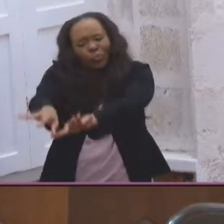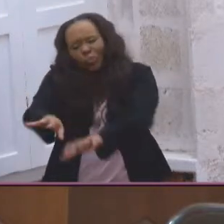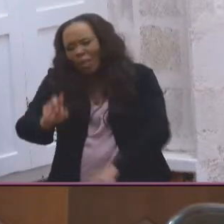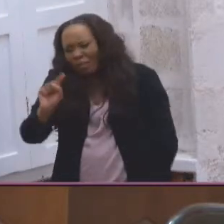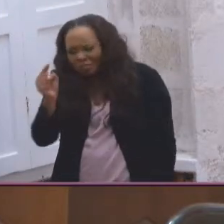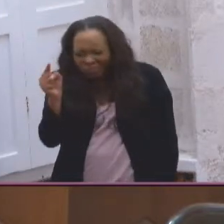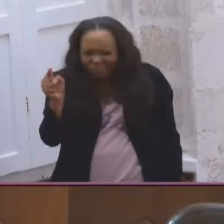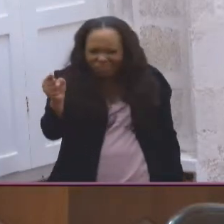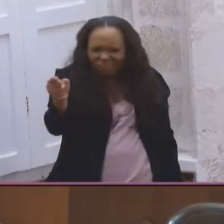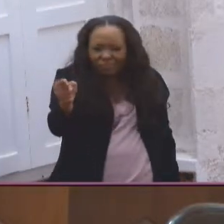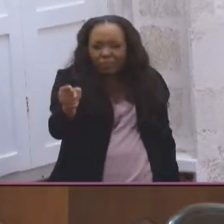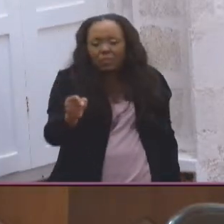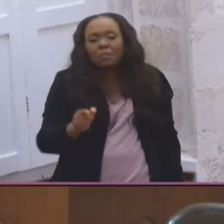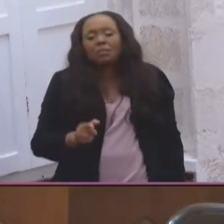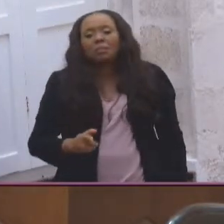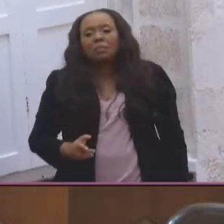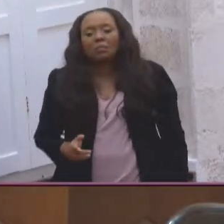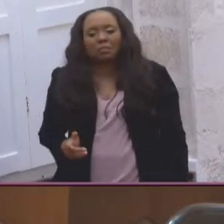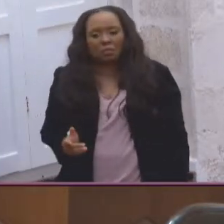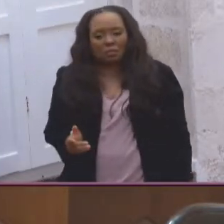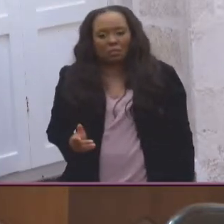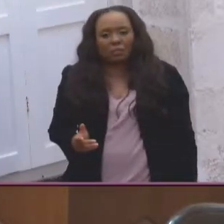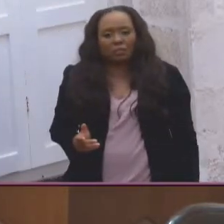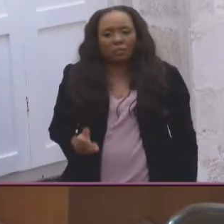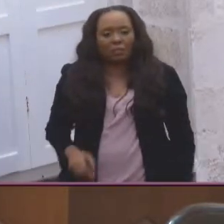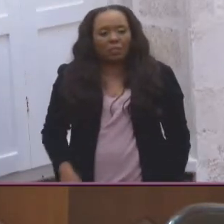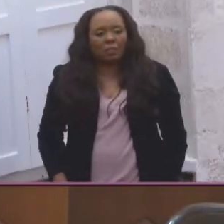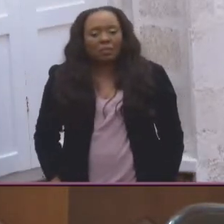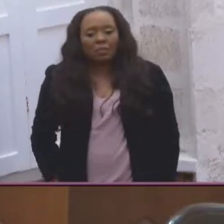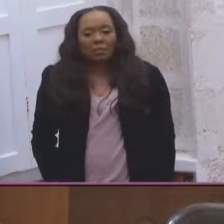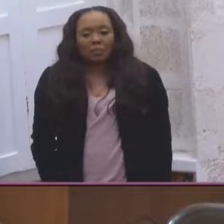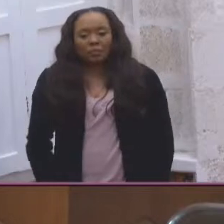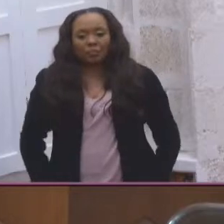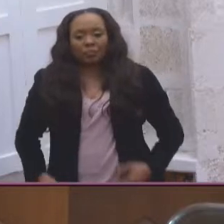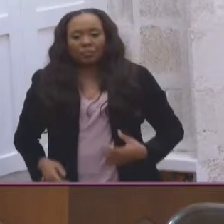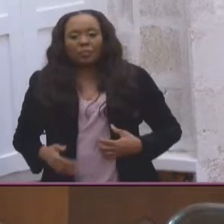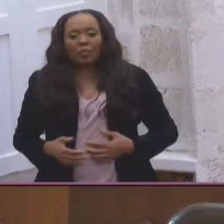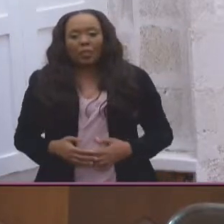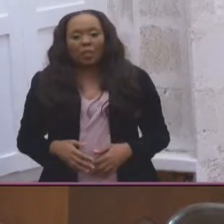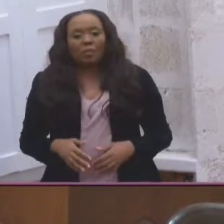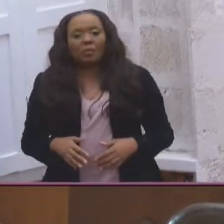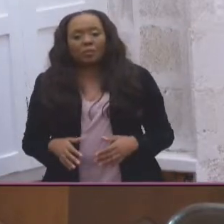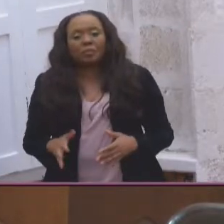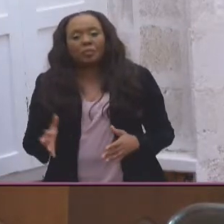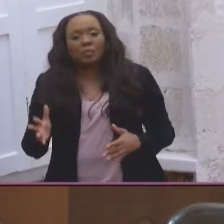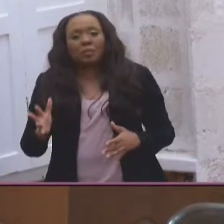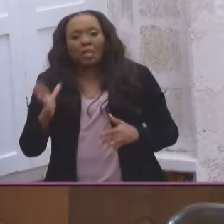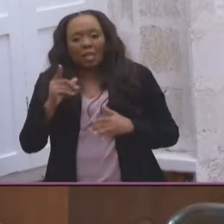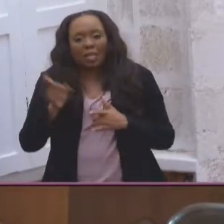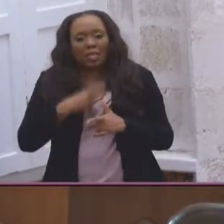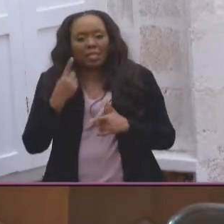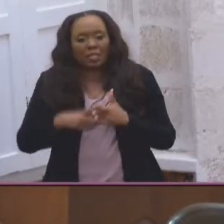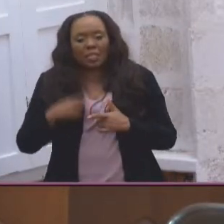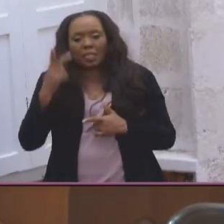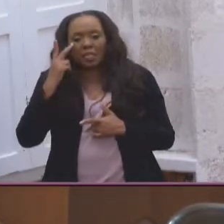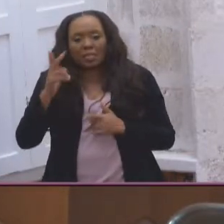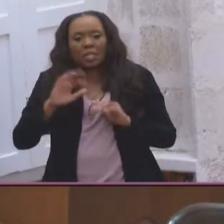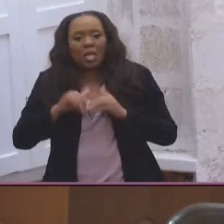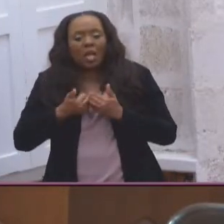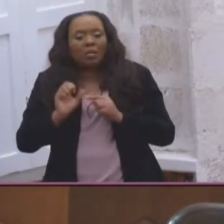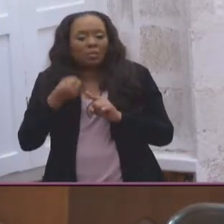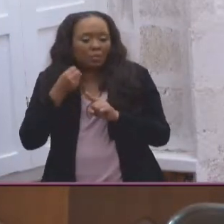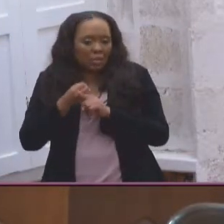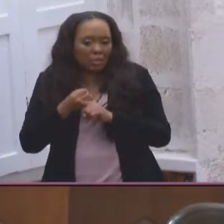And the school or schools or households or businesses, wherever it lands, can also be significantly affected. So